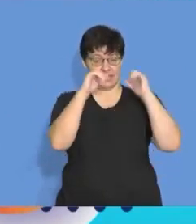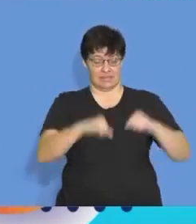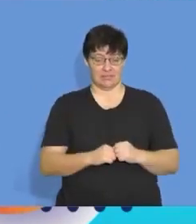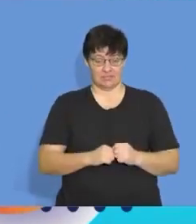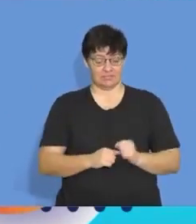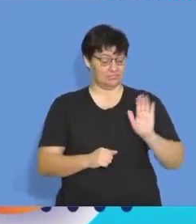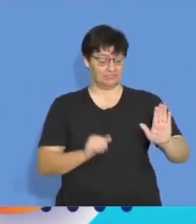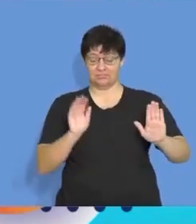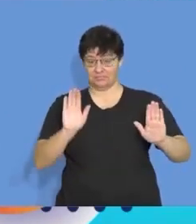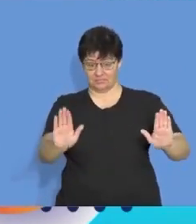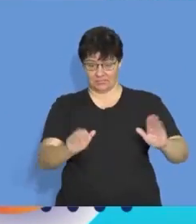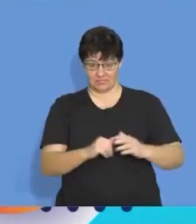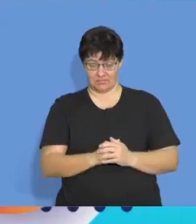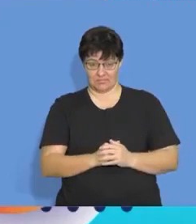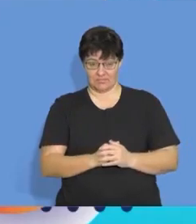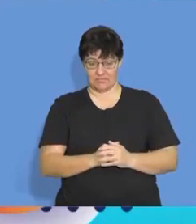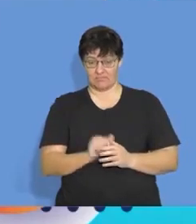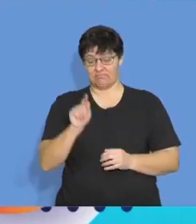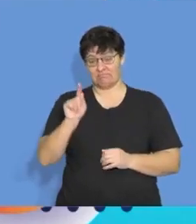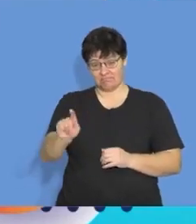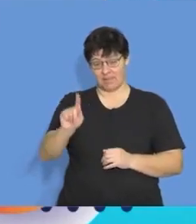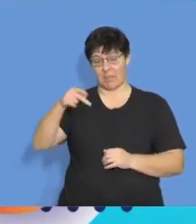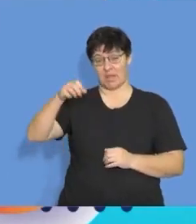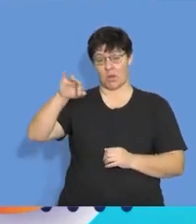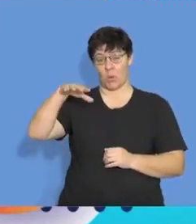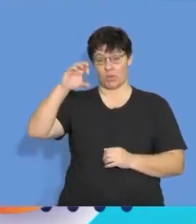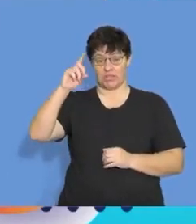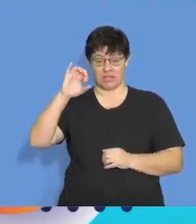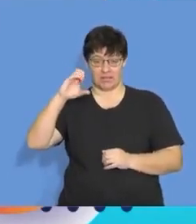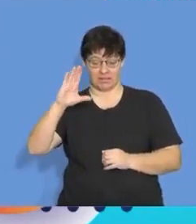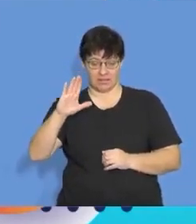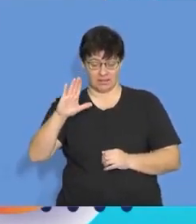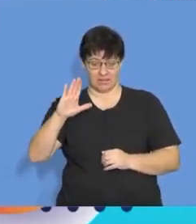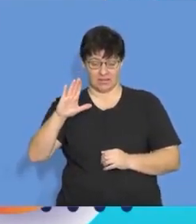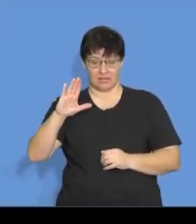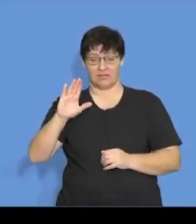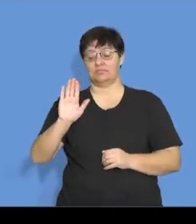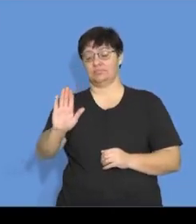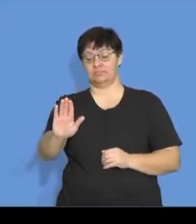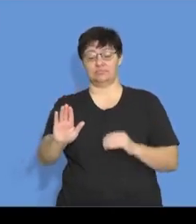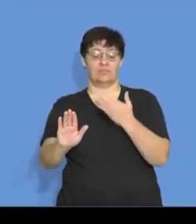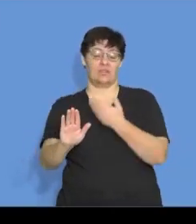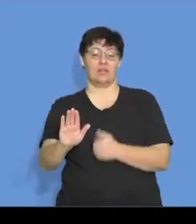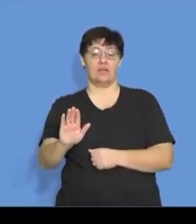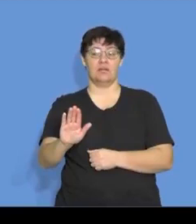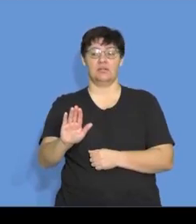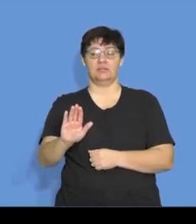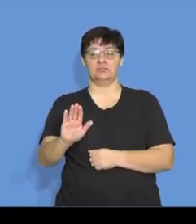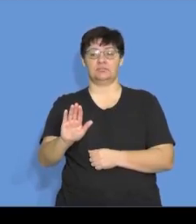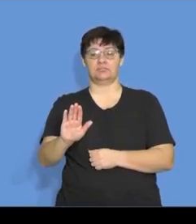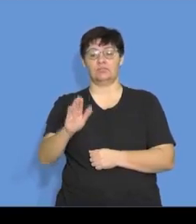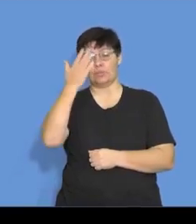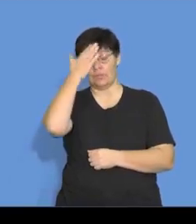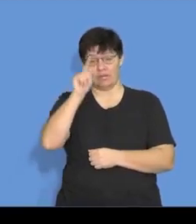we are dealing with will be one, the periodic inventory system, right? And we know that when dealing